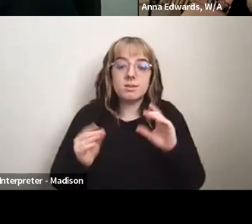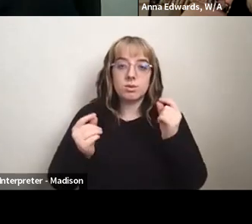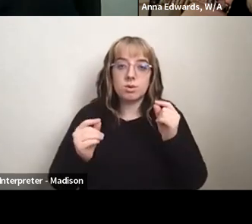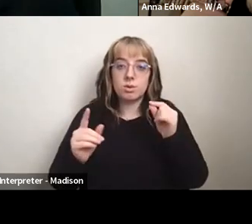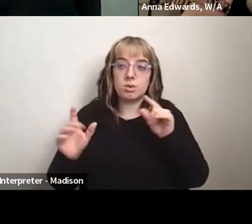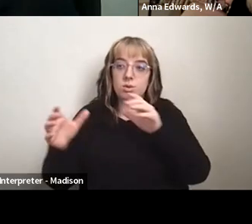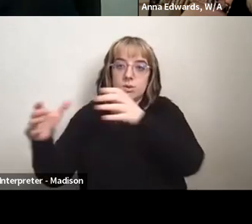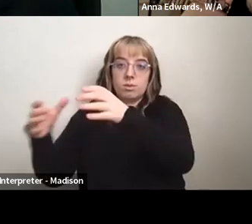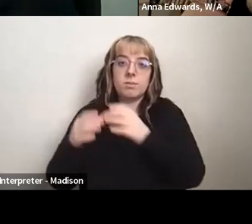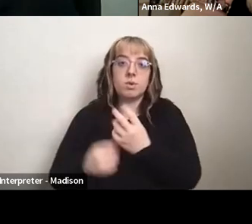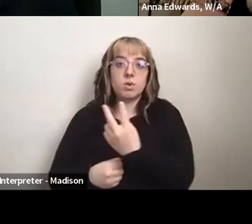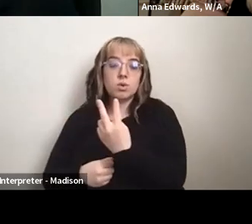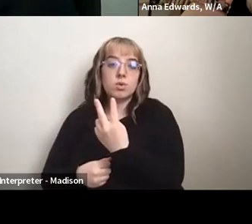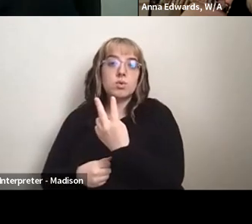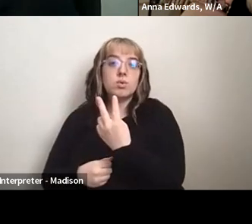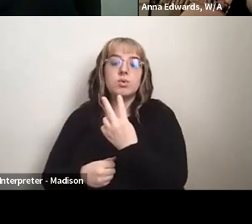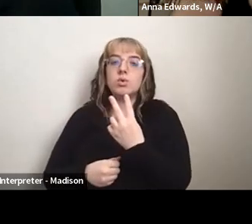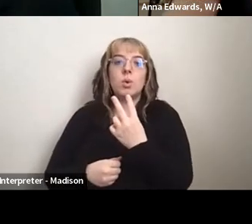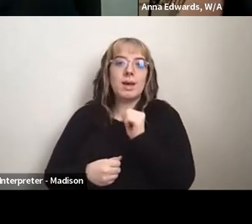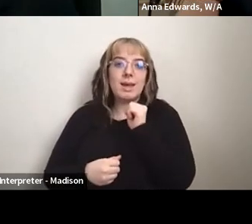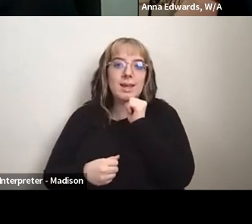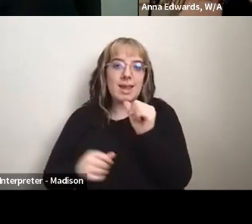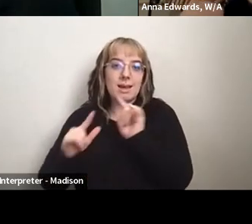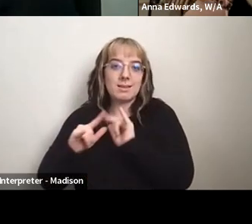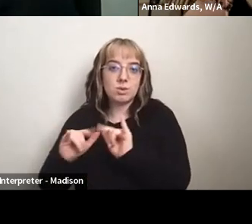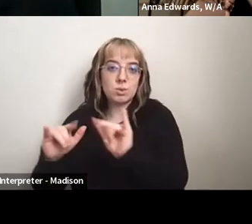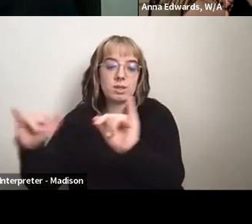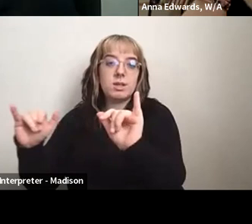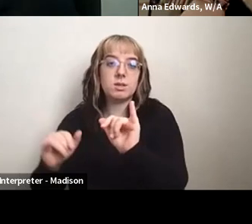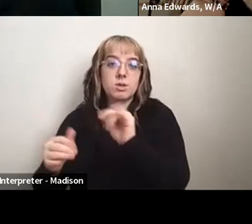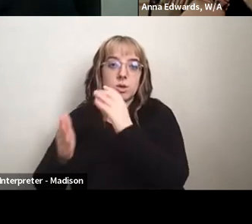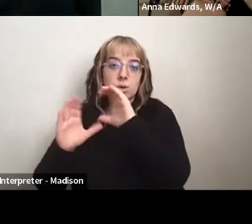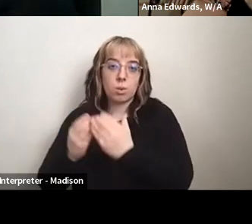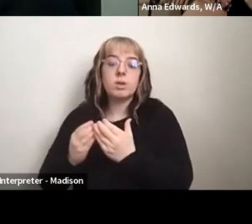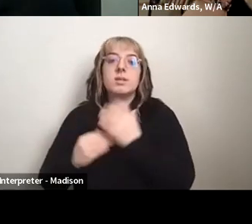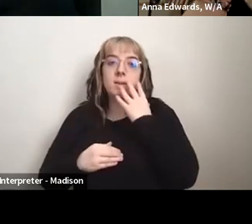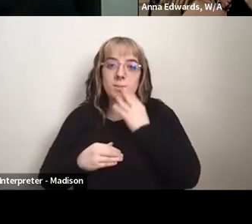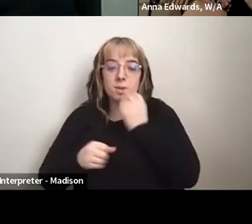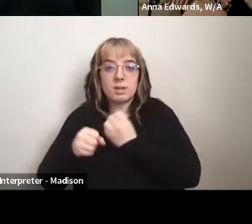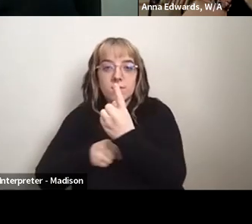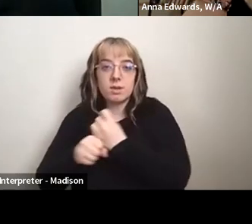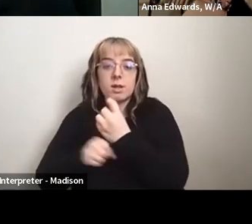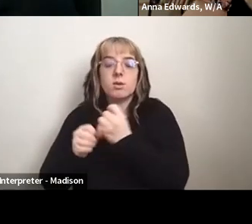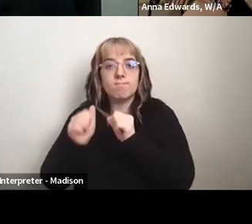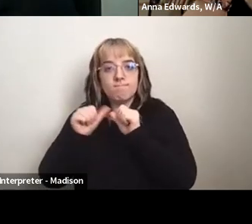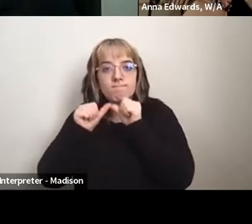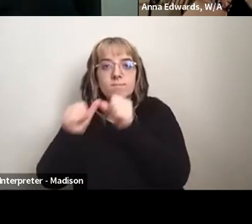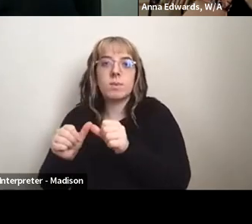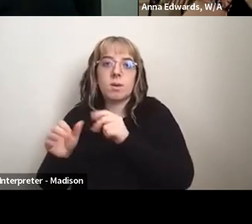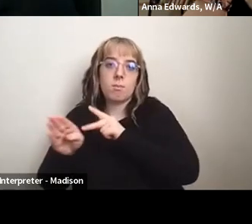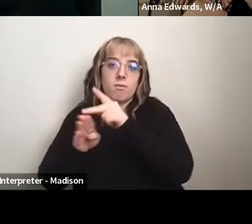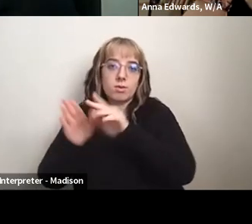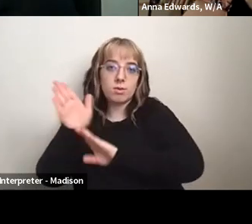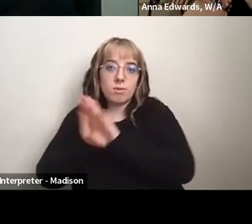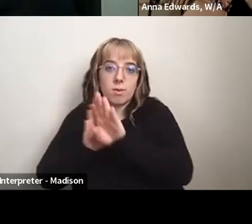2 asynchronous courses that they go through each year to continue to fine tune their skills. And they have a